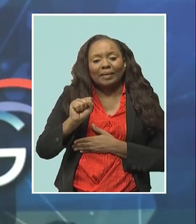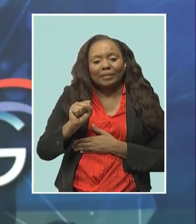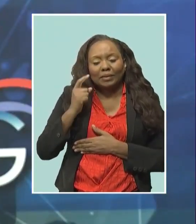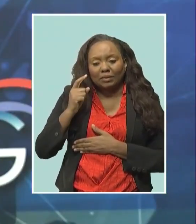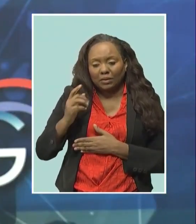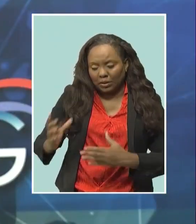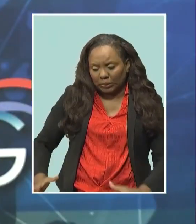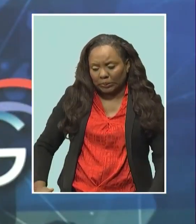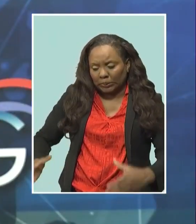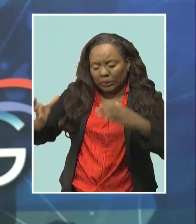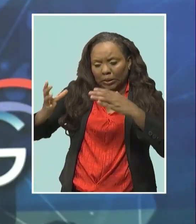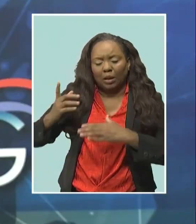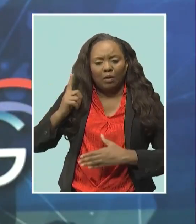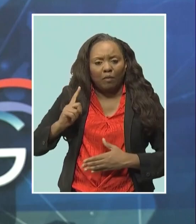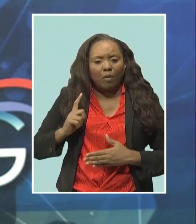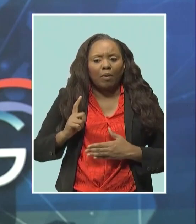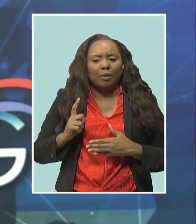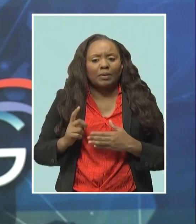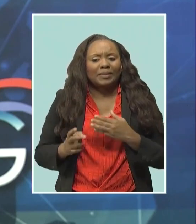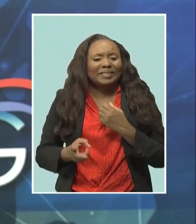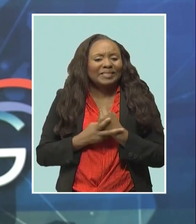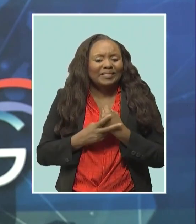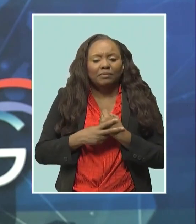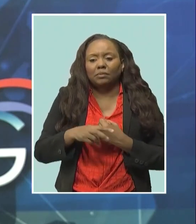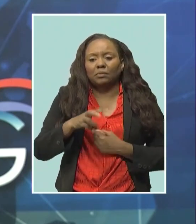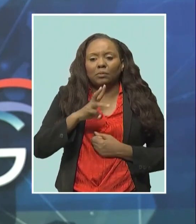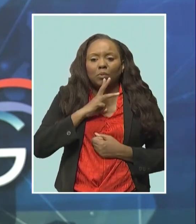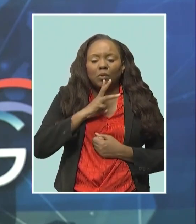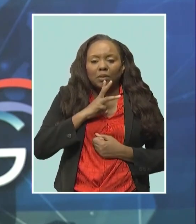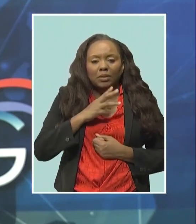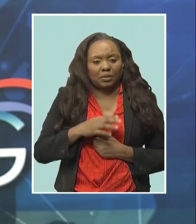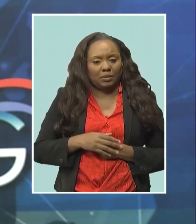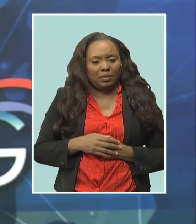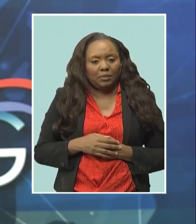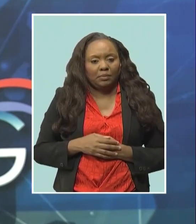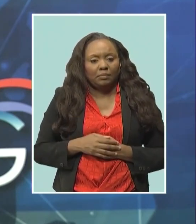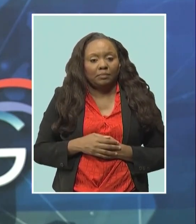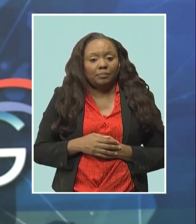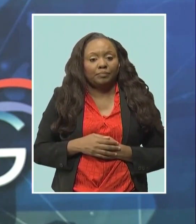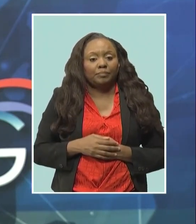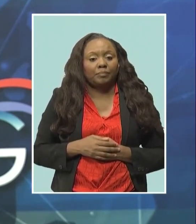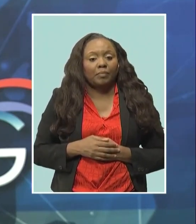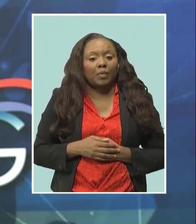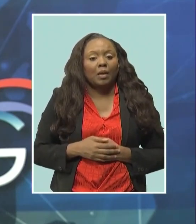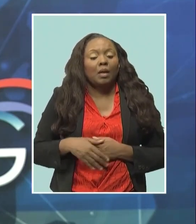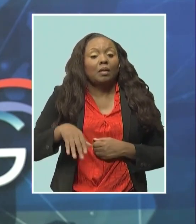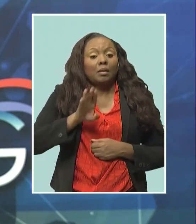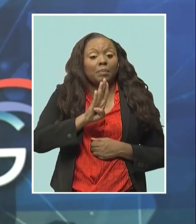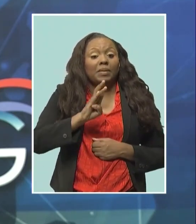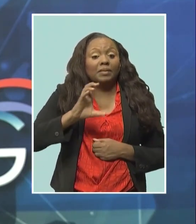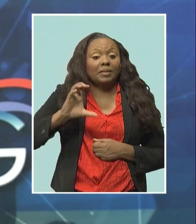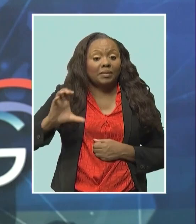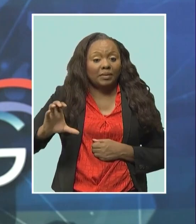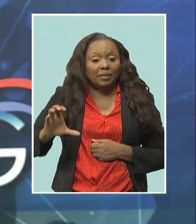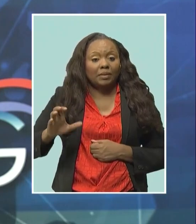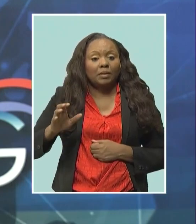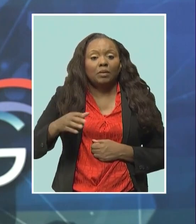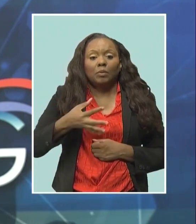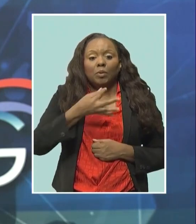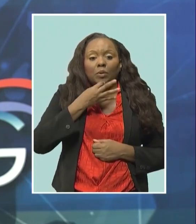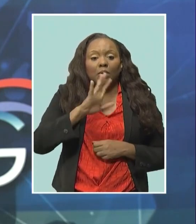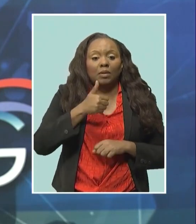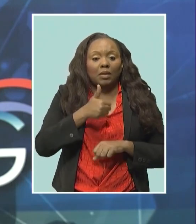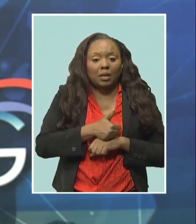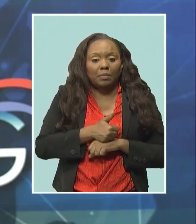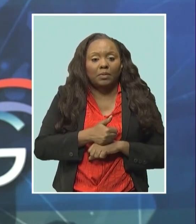And during that conference, Prime Minister Mottley announced the Barbados Water Academy will soon be established at the Barbados Community